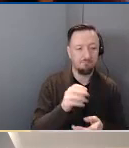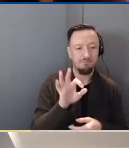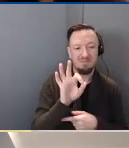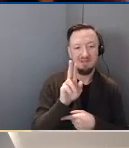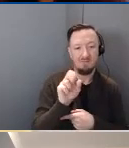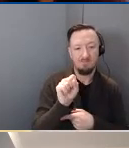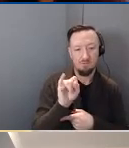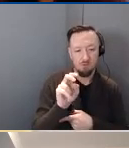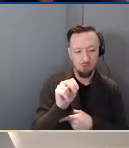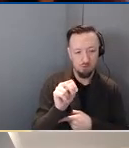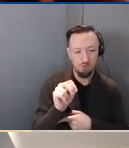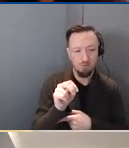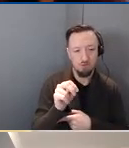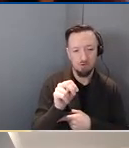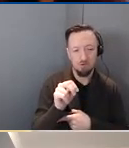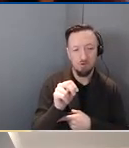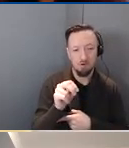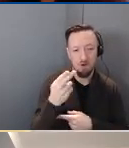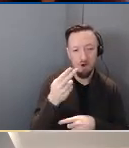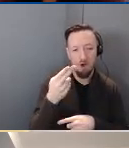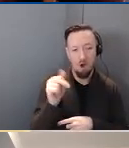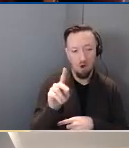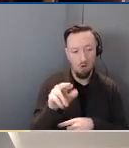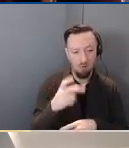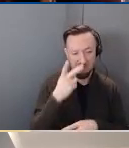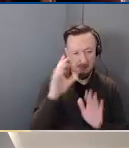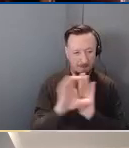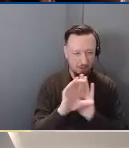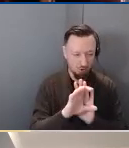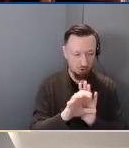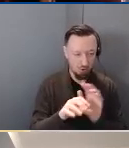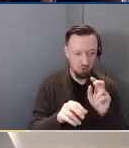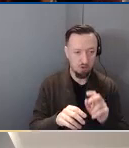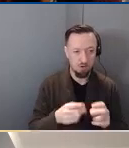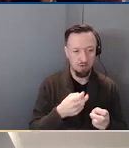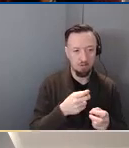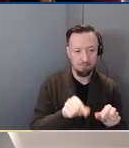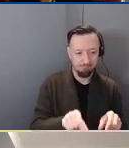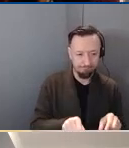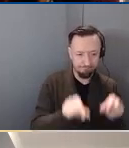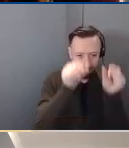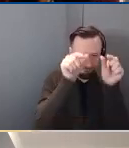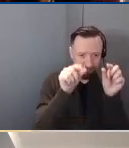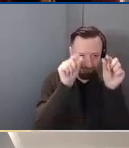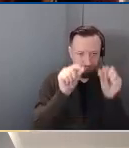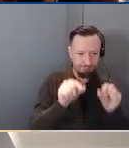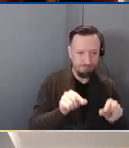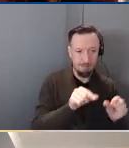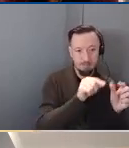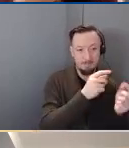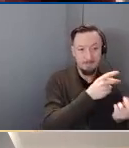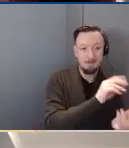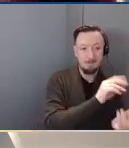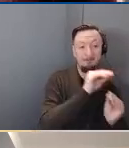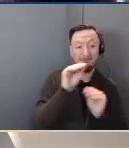you can see on our diagram here, this is kind of what it would look like just on a model, and then kind